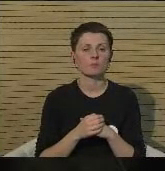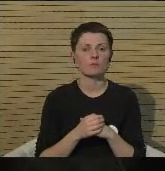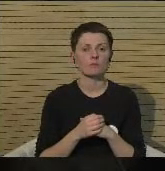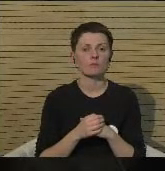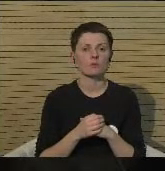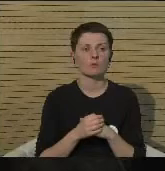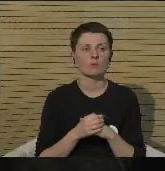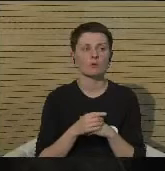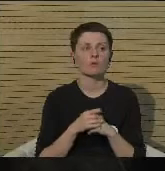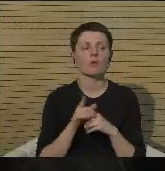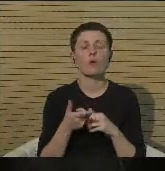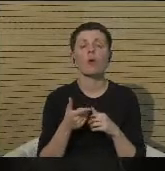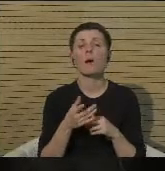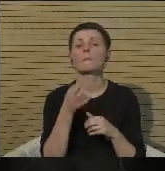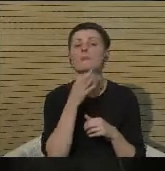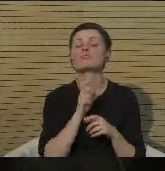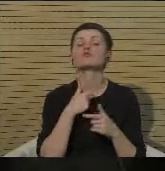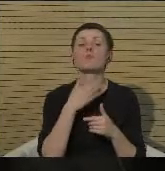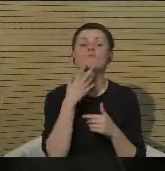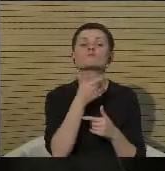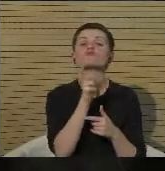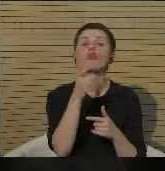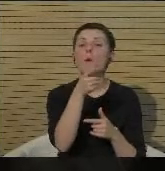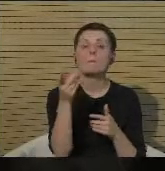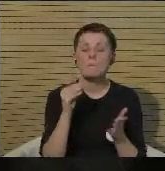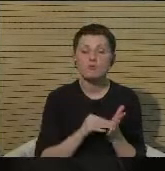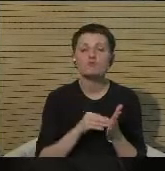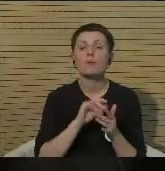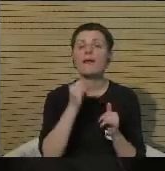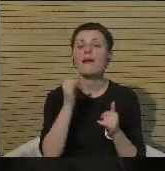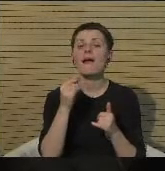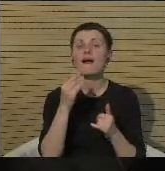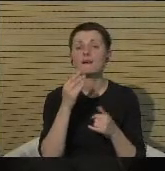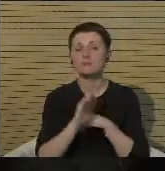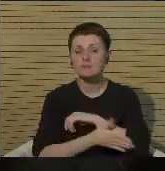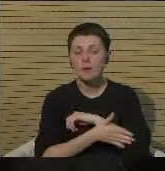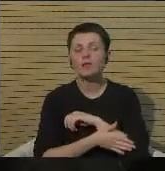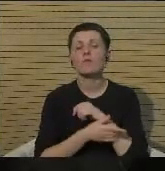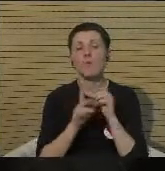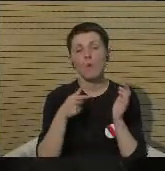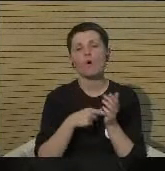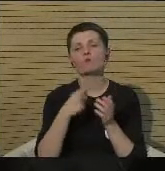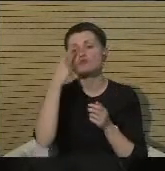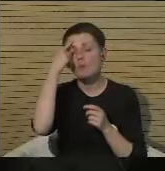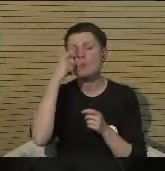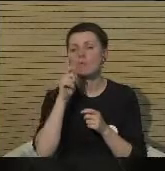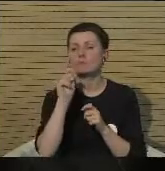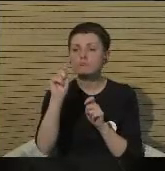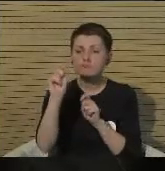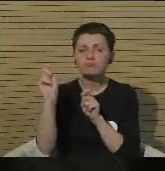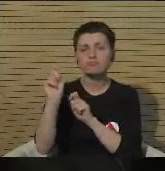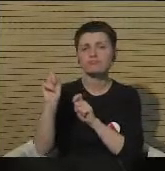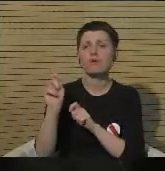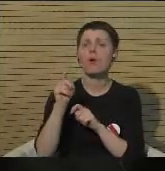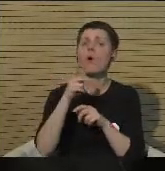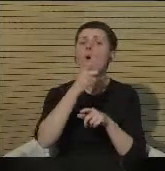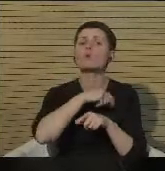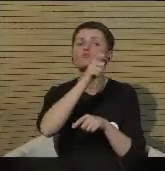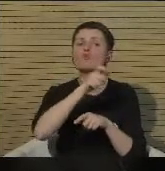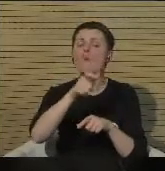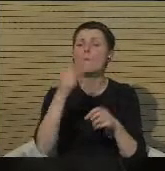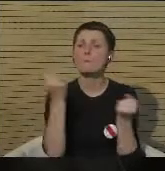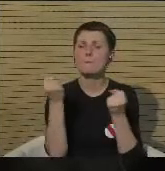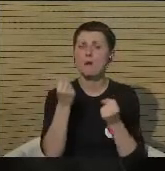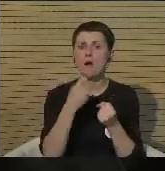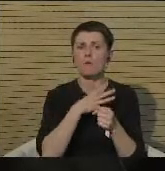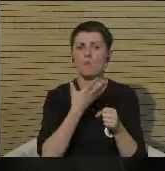repressed. I strongly believe that this question, what do you need as support? is